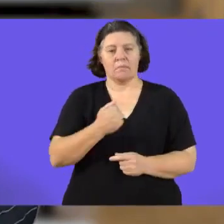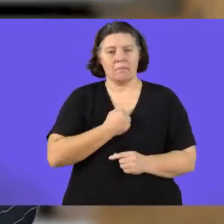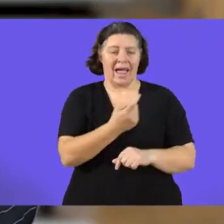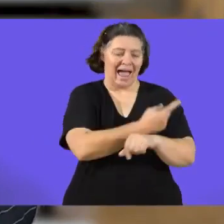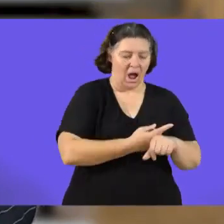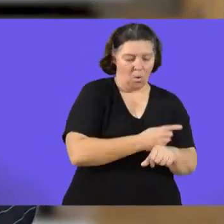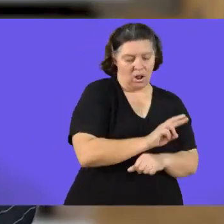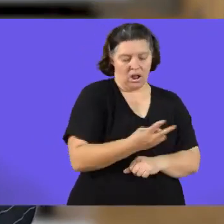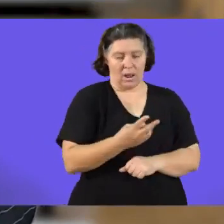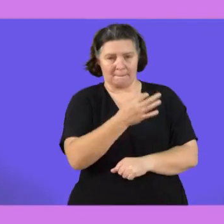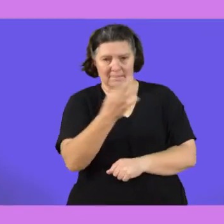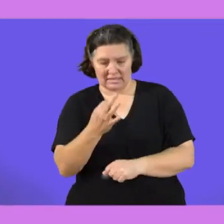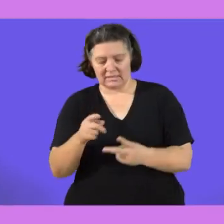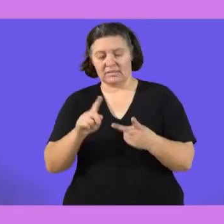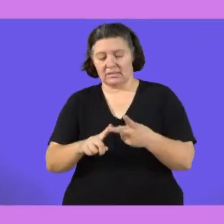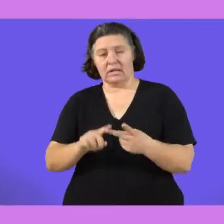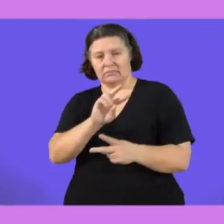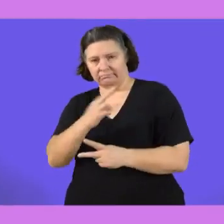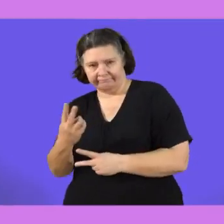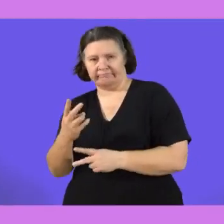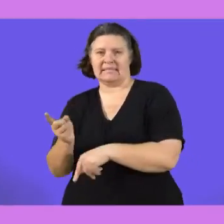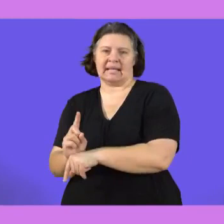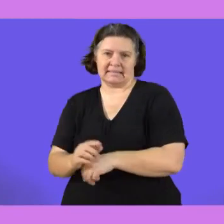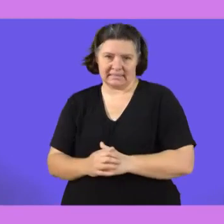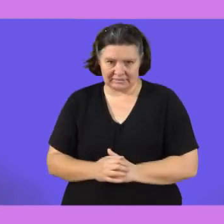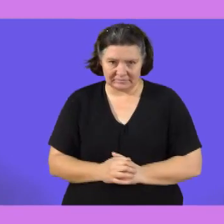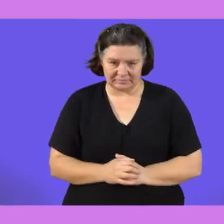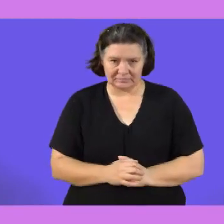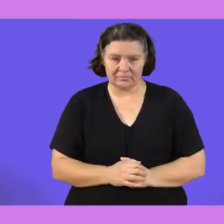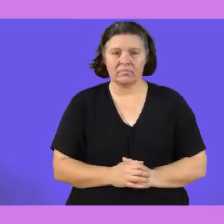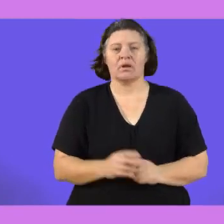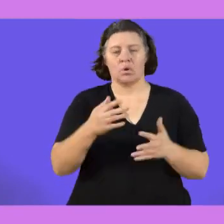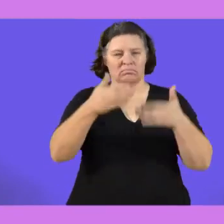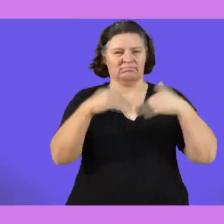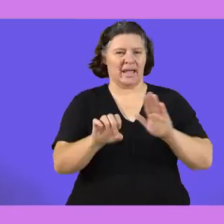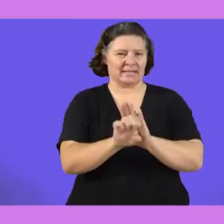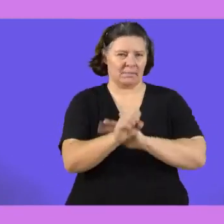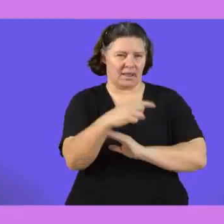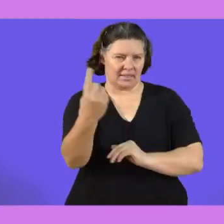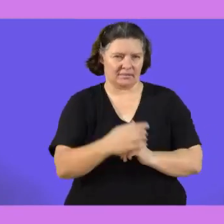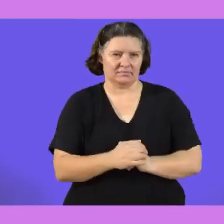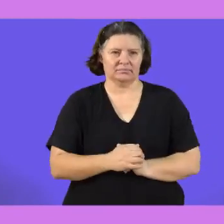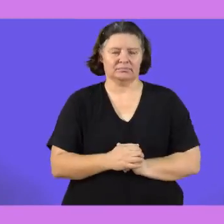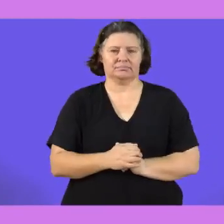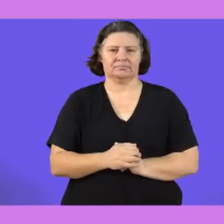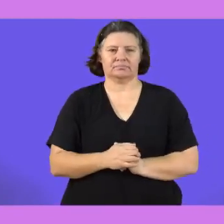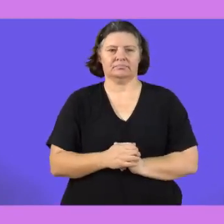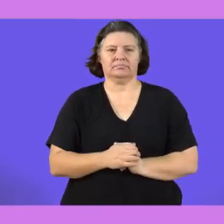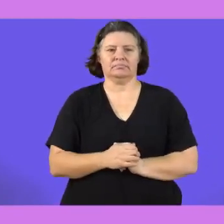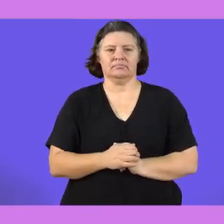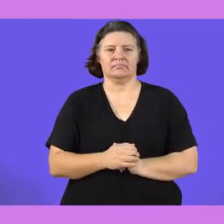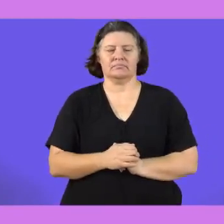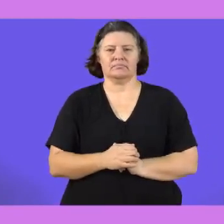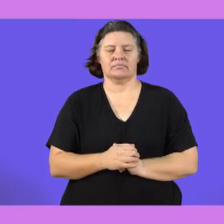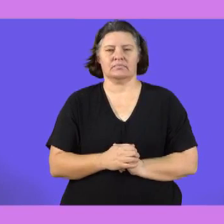from hours to minutes, and thereafter from minutes into seconds. Okay, so let's look at another example here.